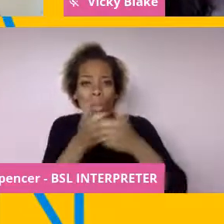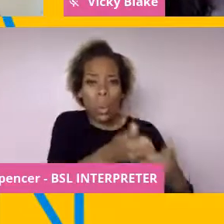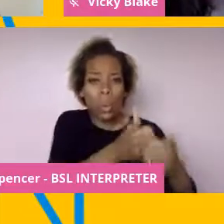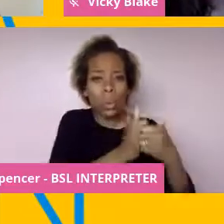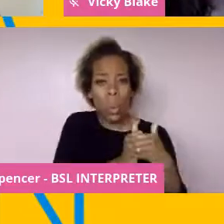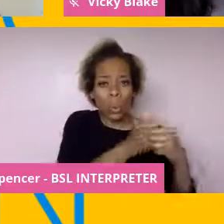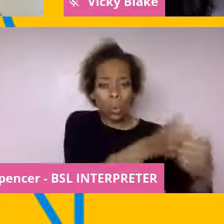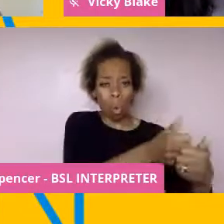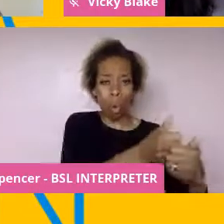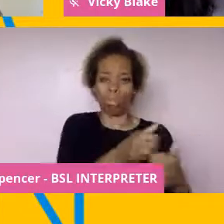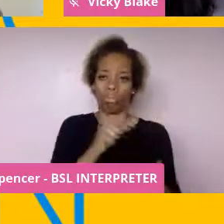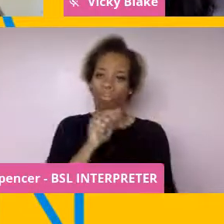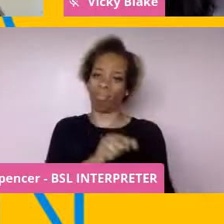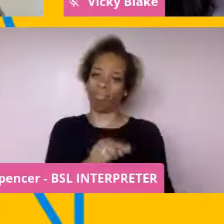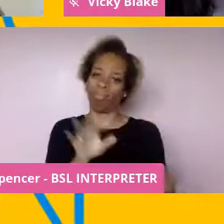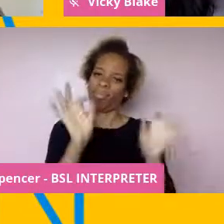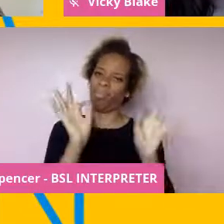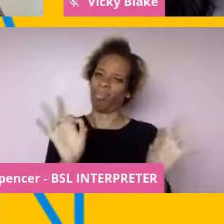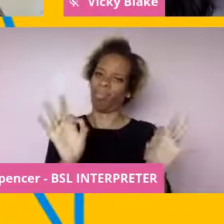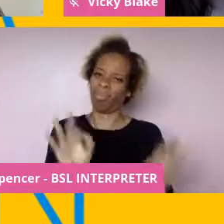that's basically, that's it for now.